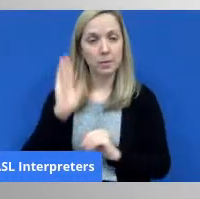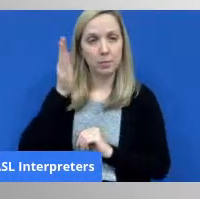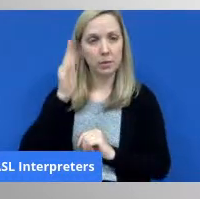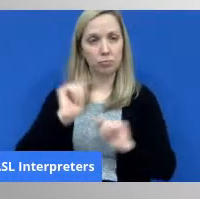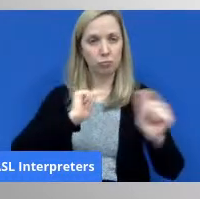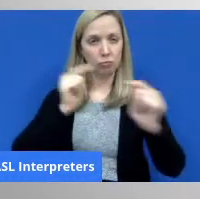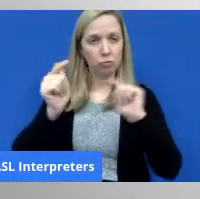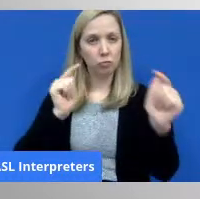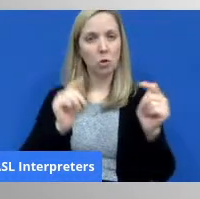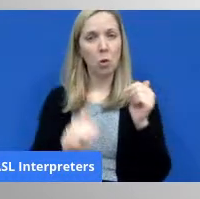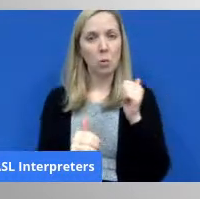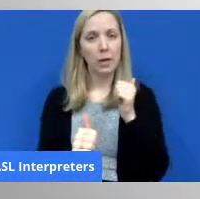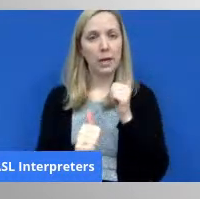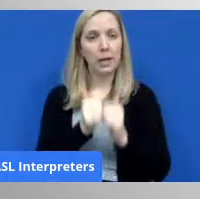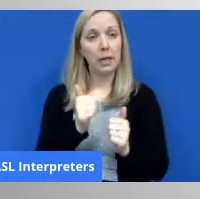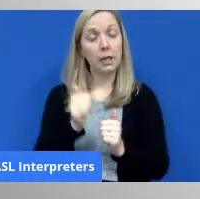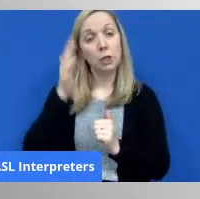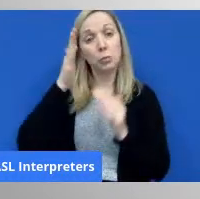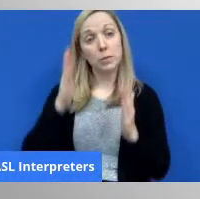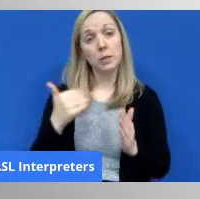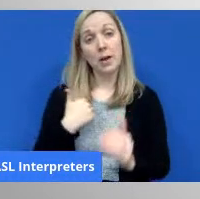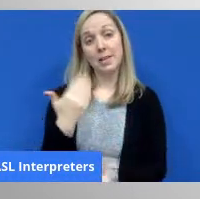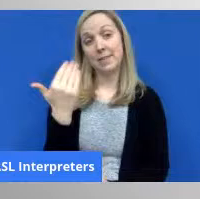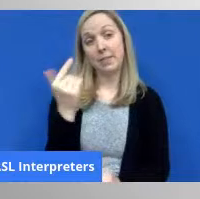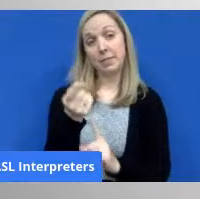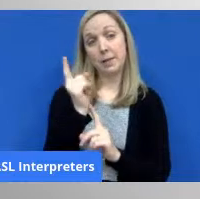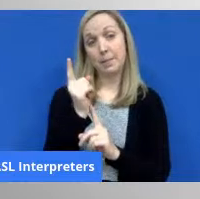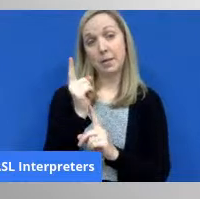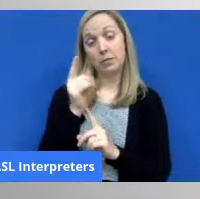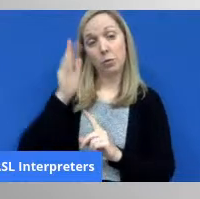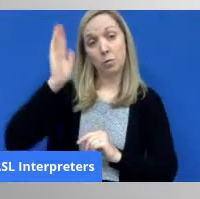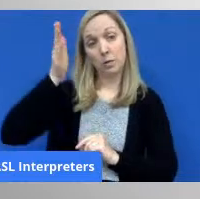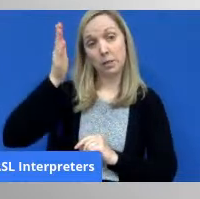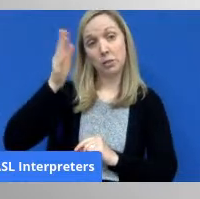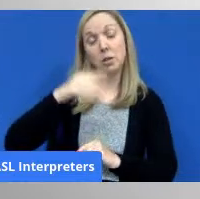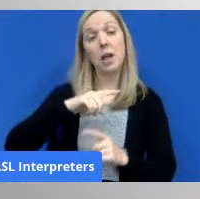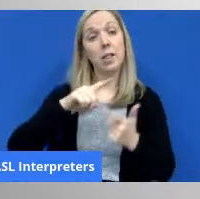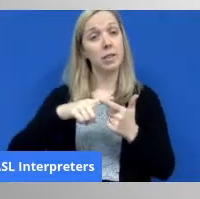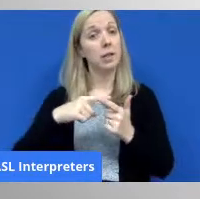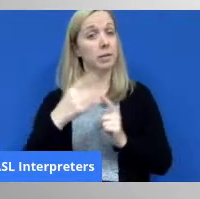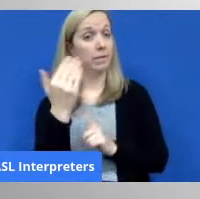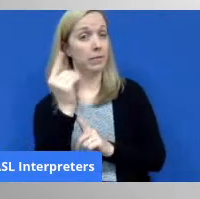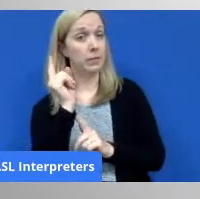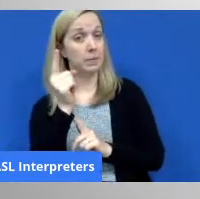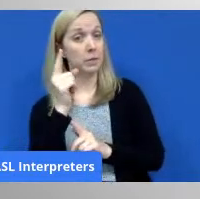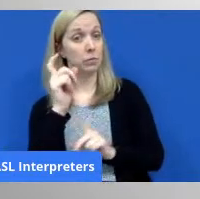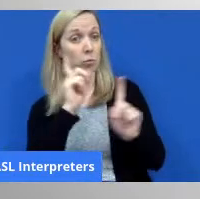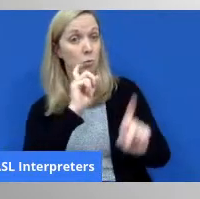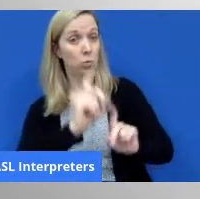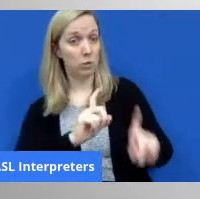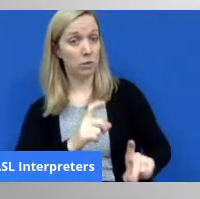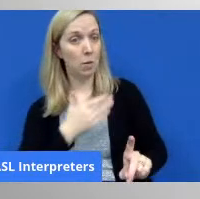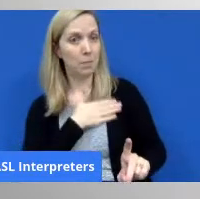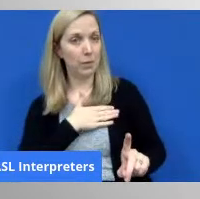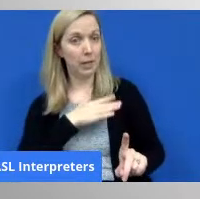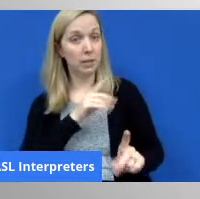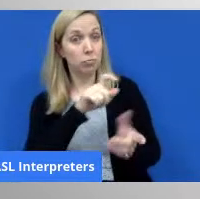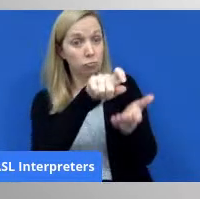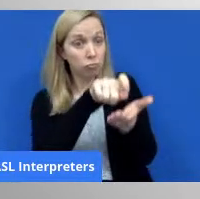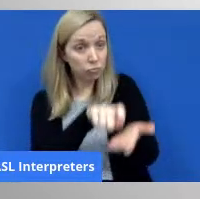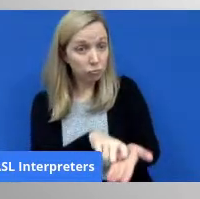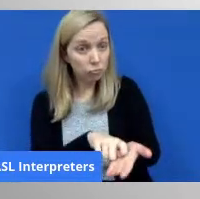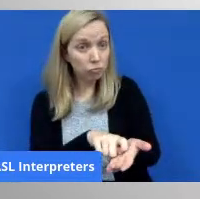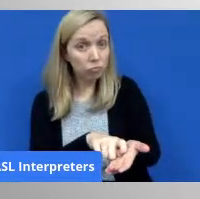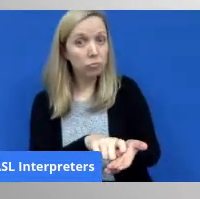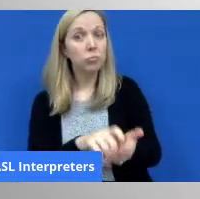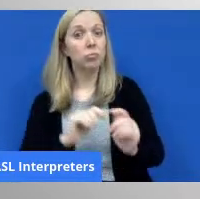for questions. And I know there'll be a lot more questions at the end as well. So please take your notes, but we will get Dr. Brooks going. And